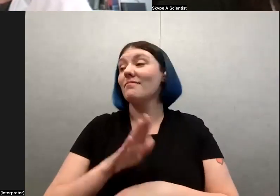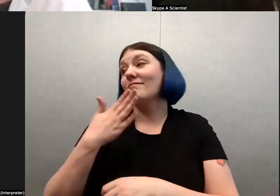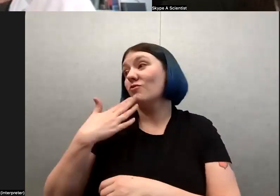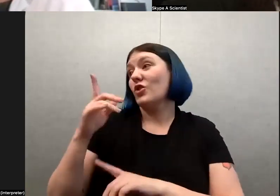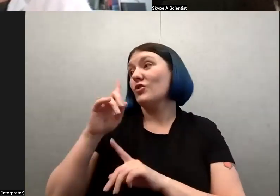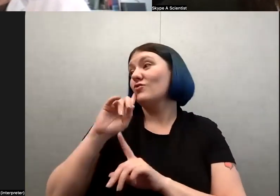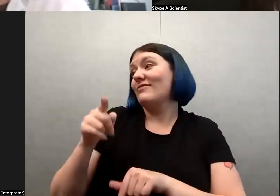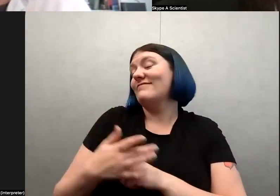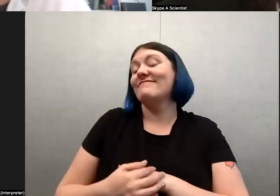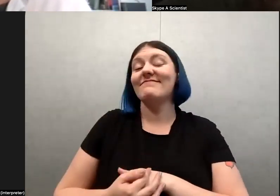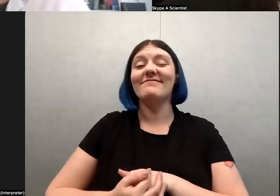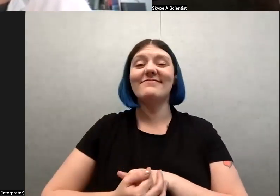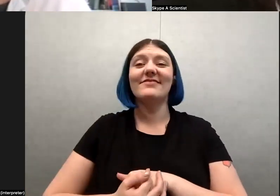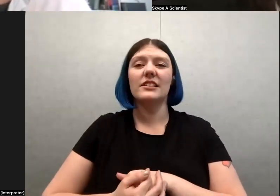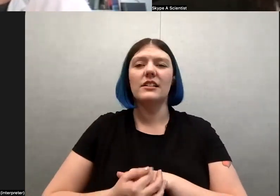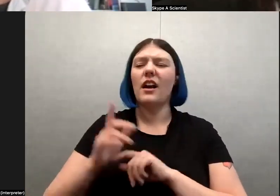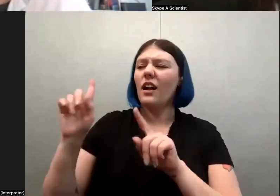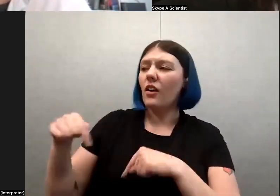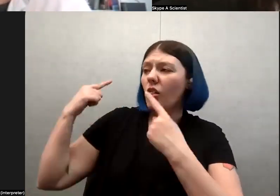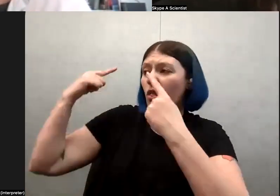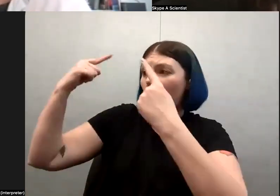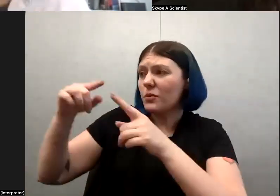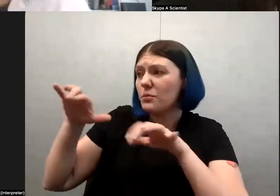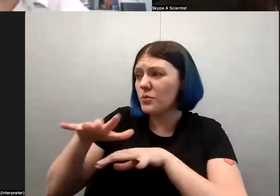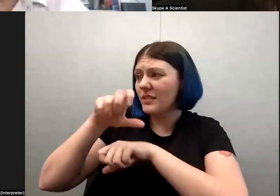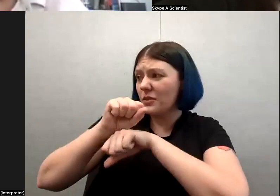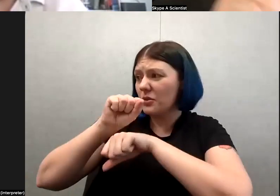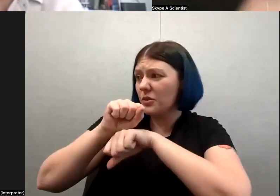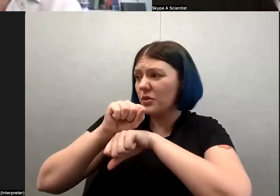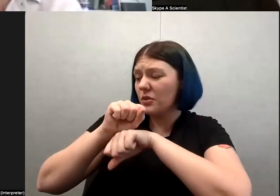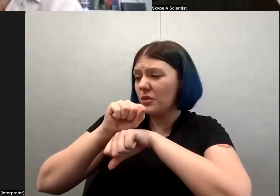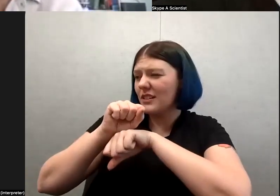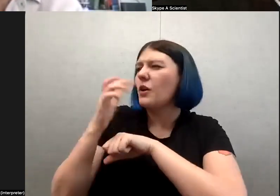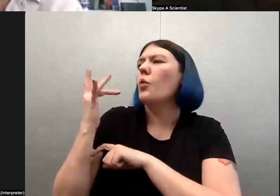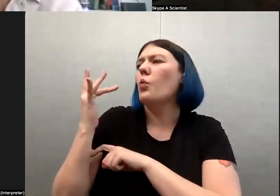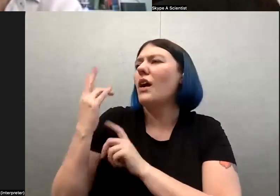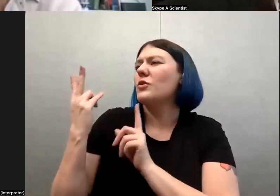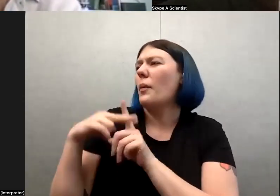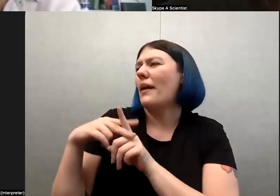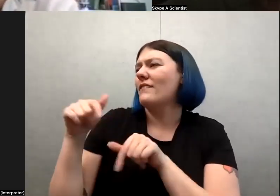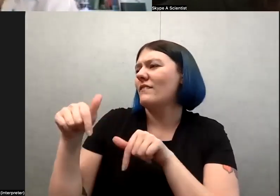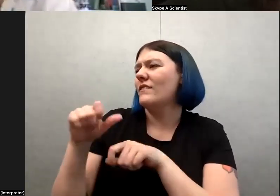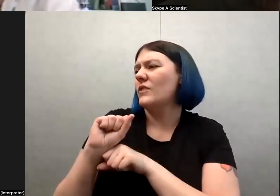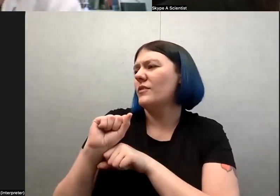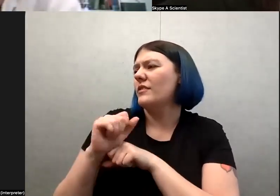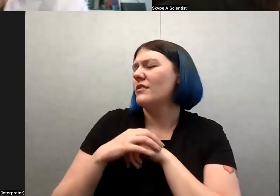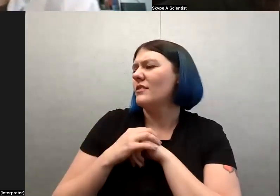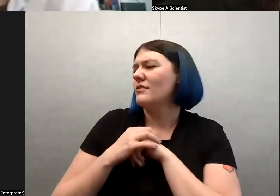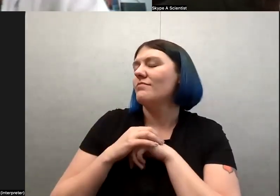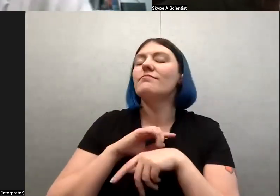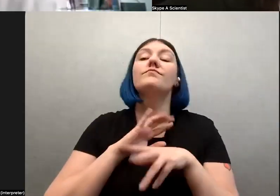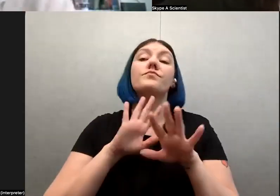cute. How long have you been doing this job? And also, why did you apply for your job? Those are the two questions. Okay.